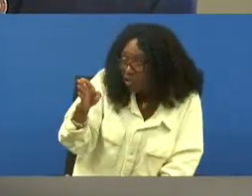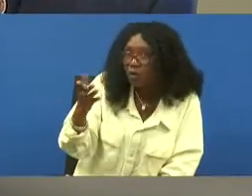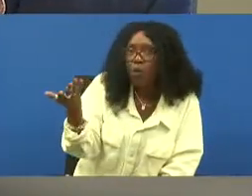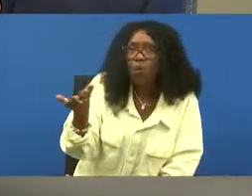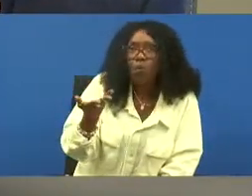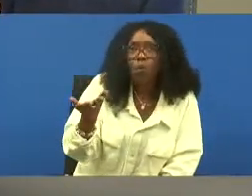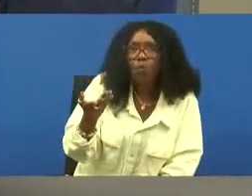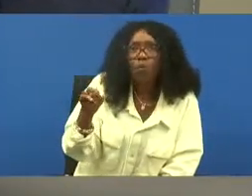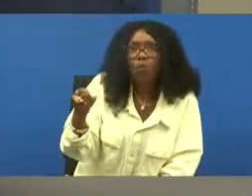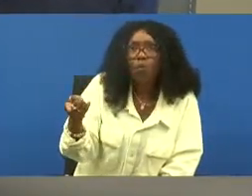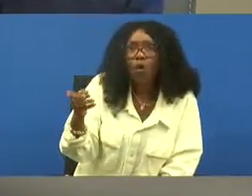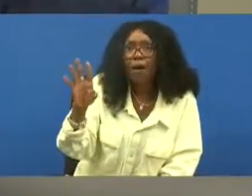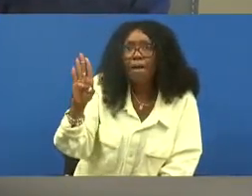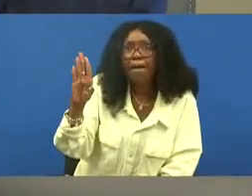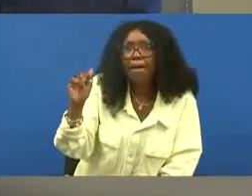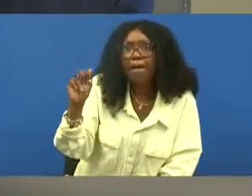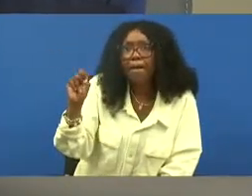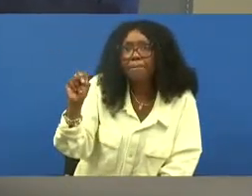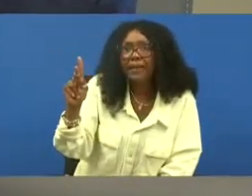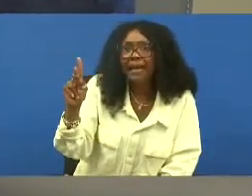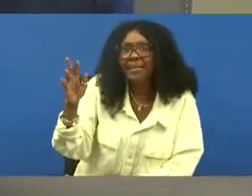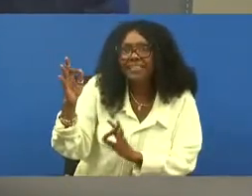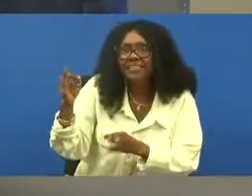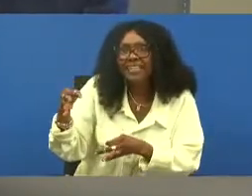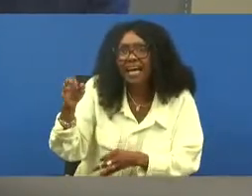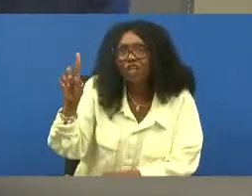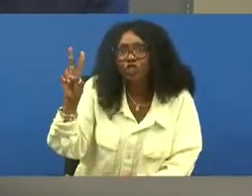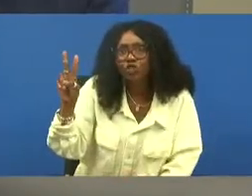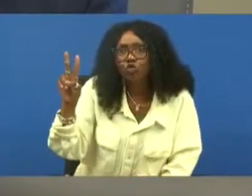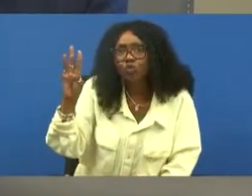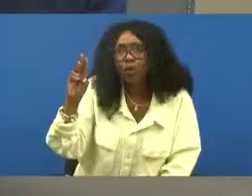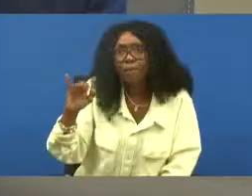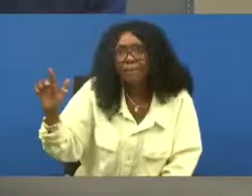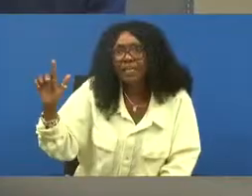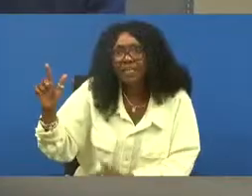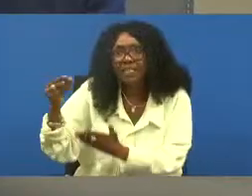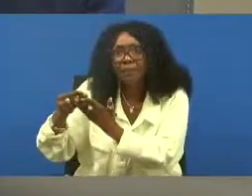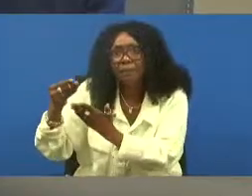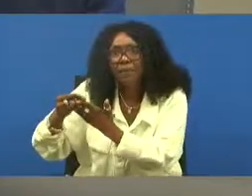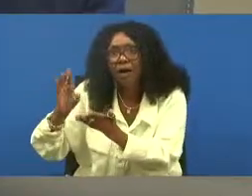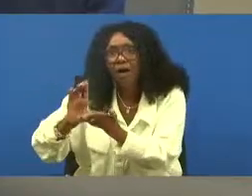bank makes a $200 million decision without data in the financial report?